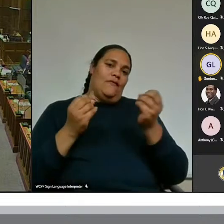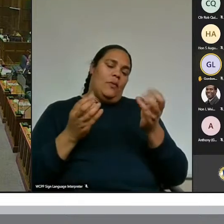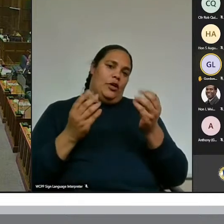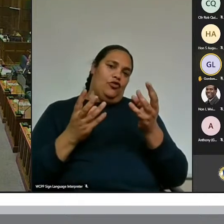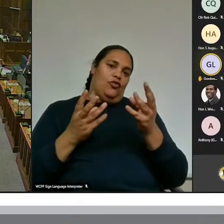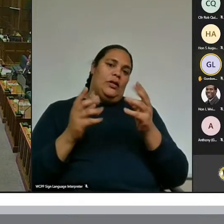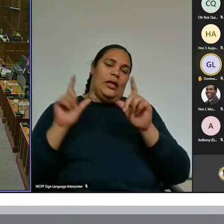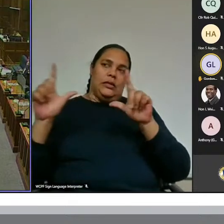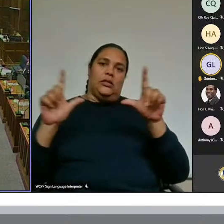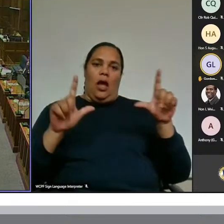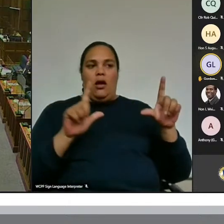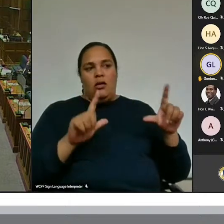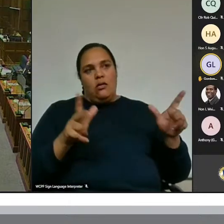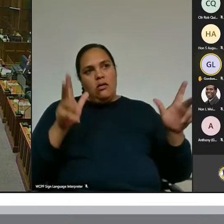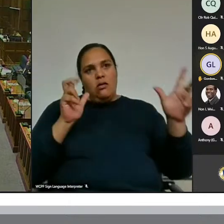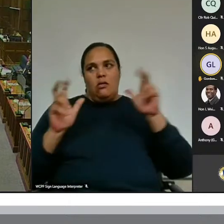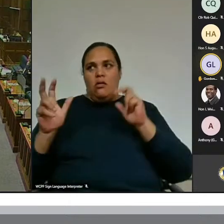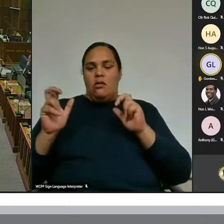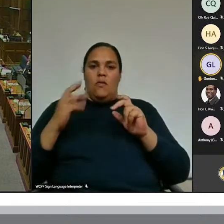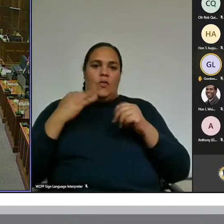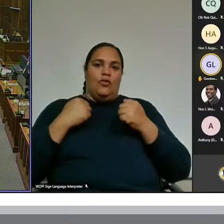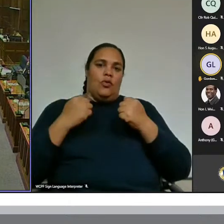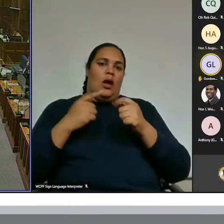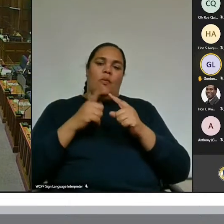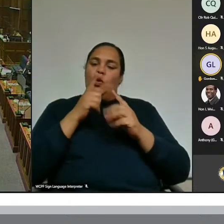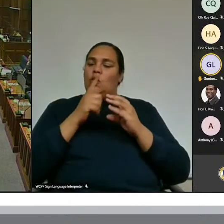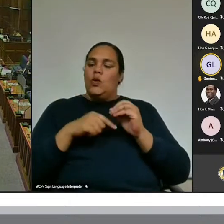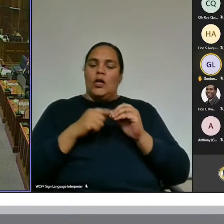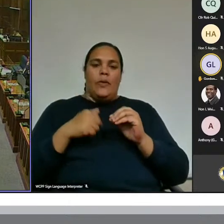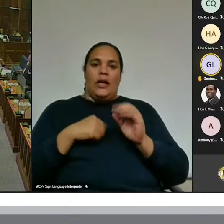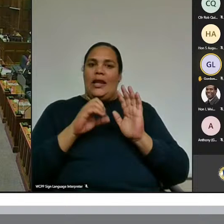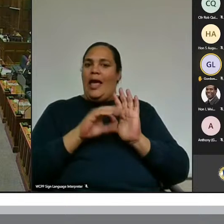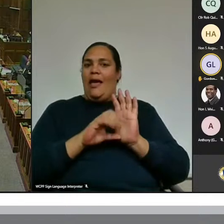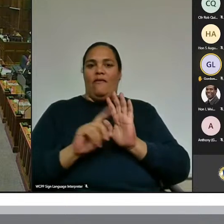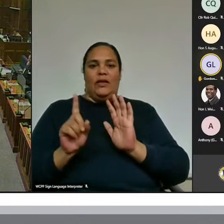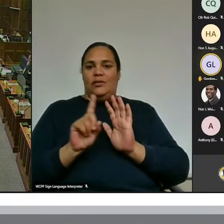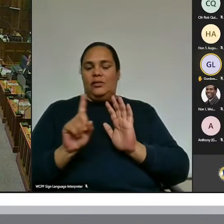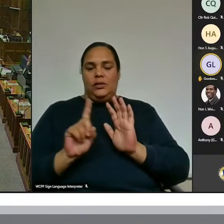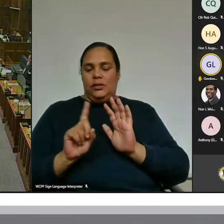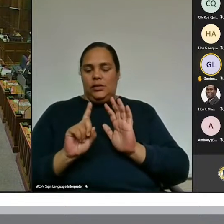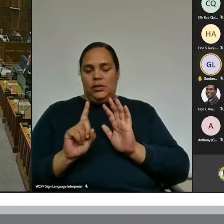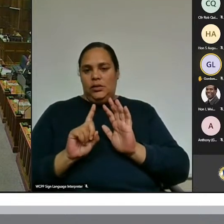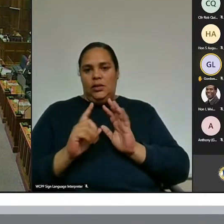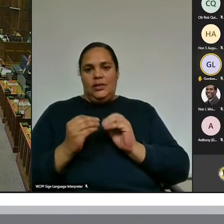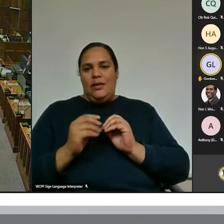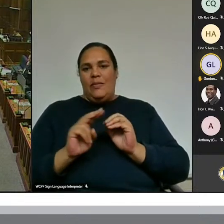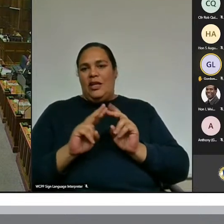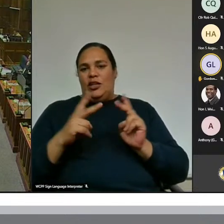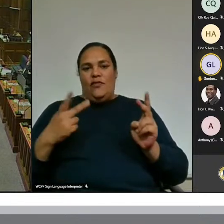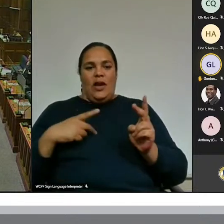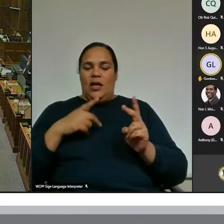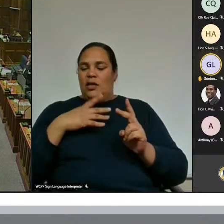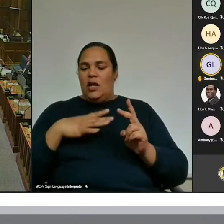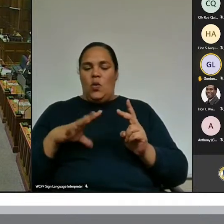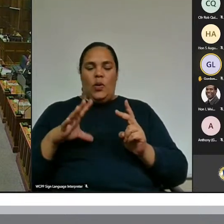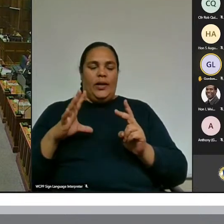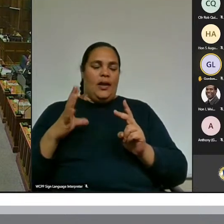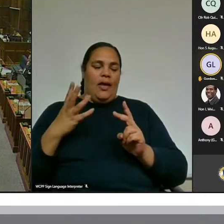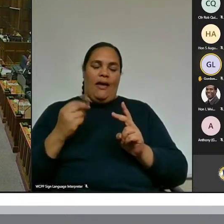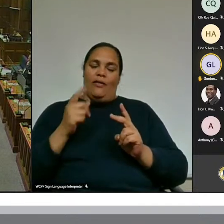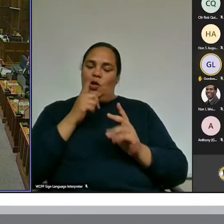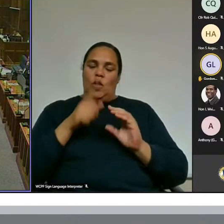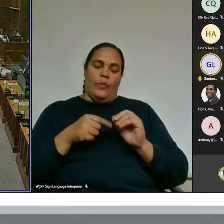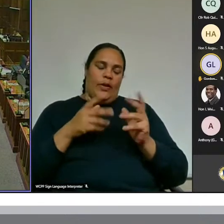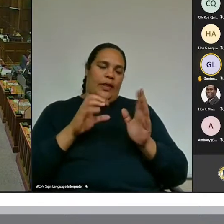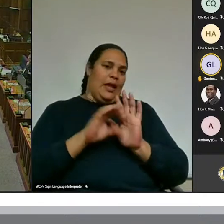information in signage boards and such. I'm not talking about advertisements. Advertisements is something different, and I don't want to handle it to talk